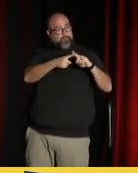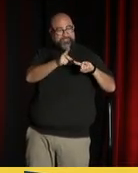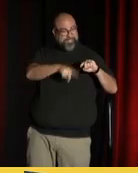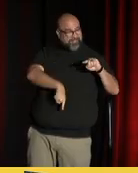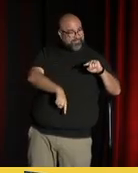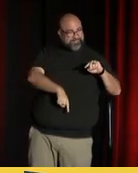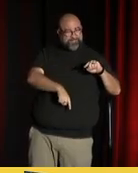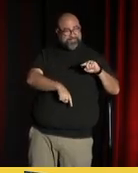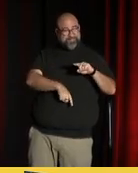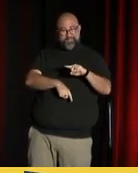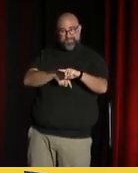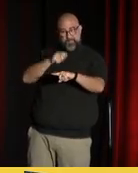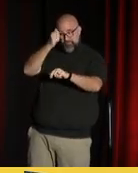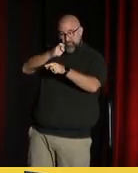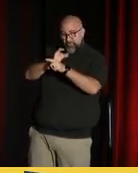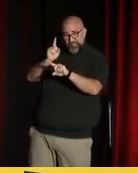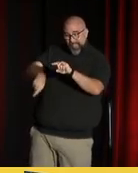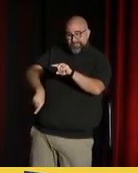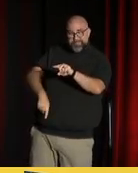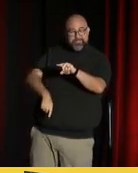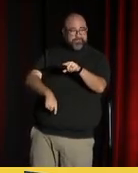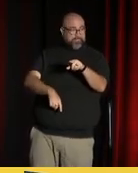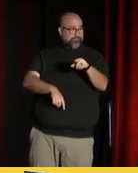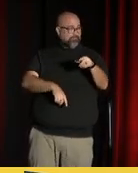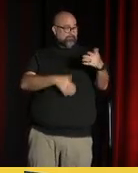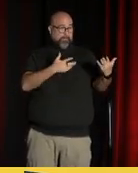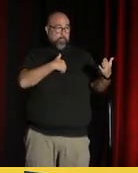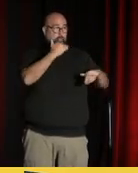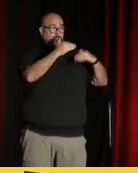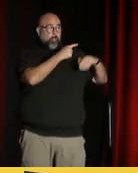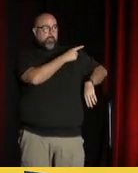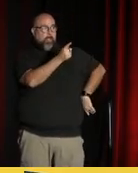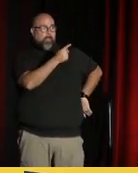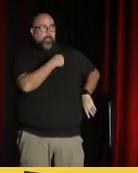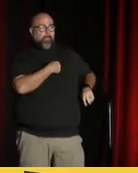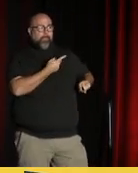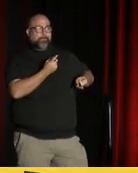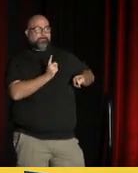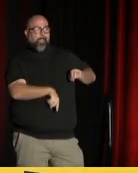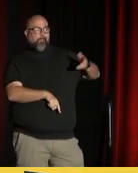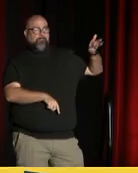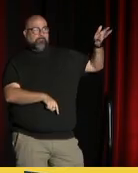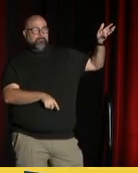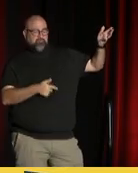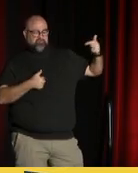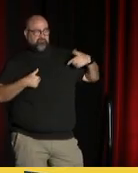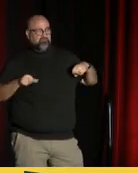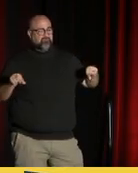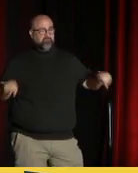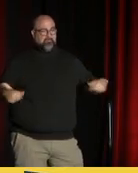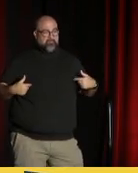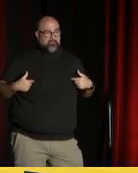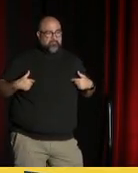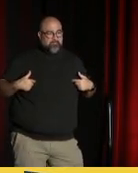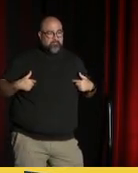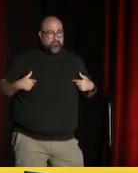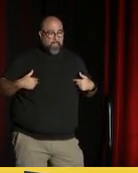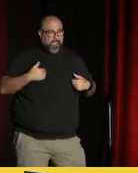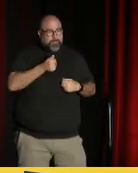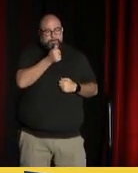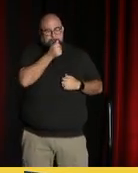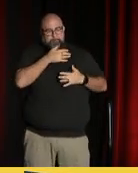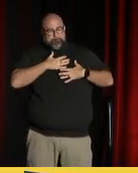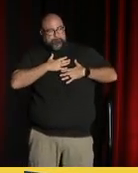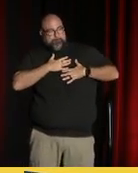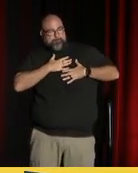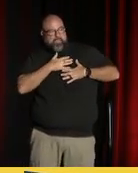do, that their siblings can't do, maybe that even the adults in their lives can't do. They have a secret.